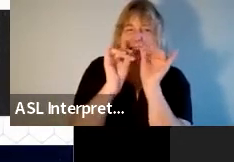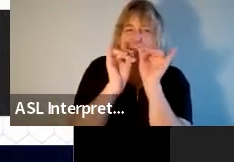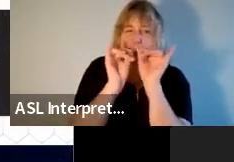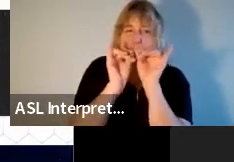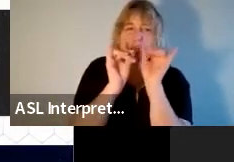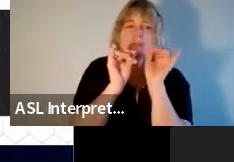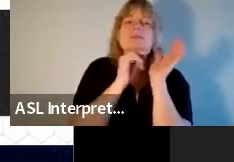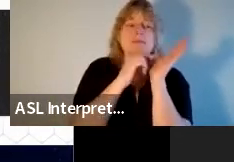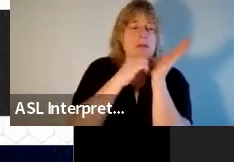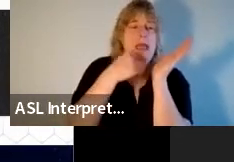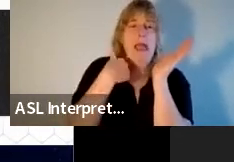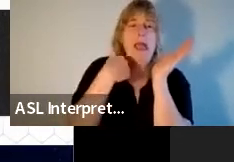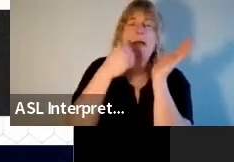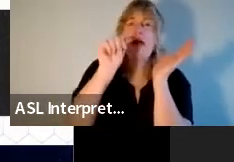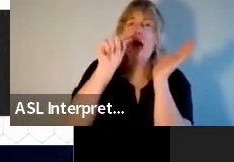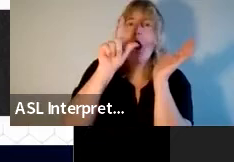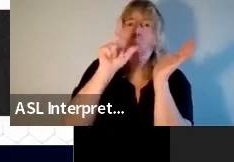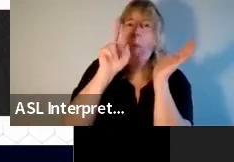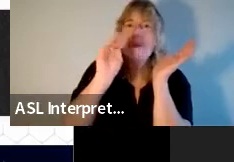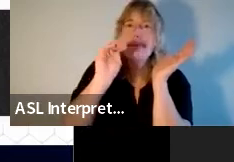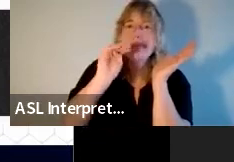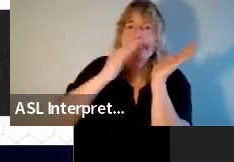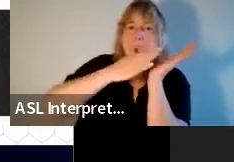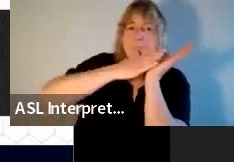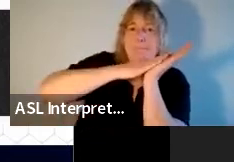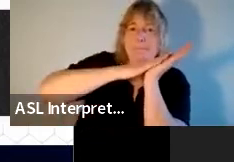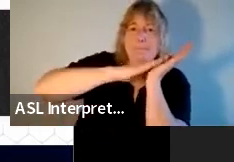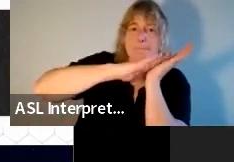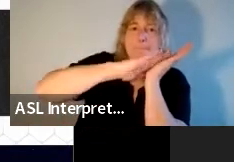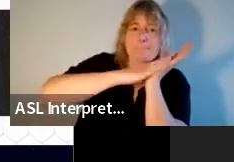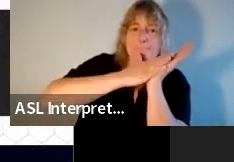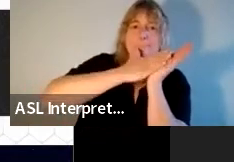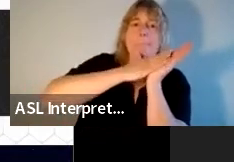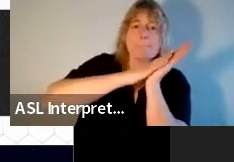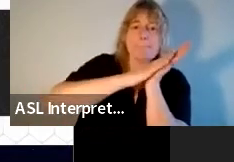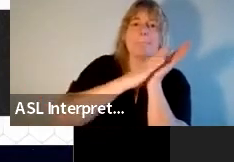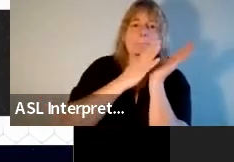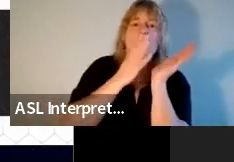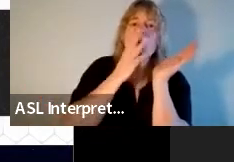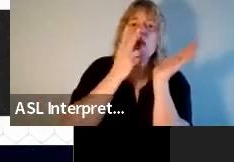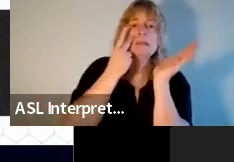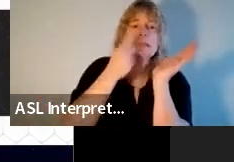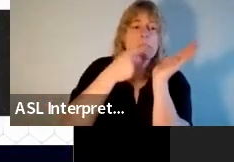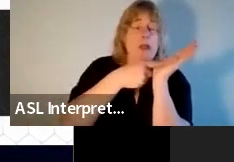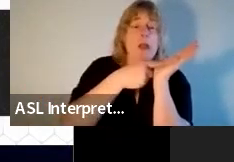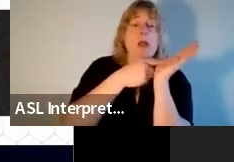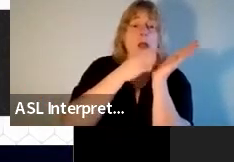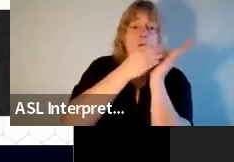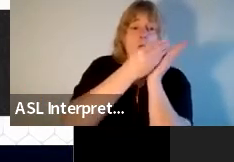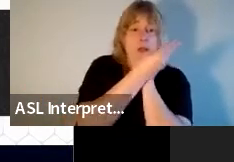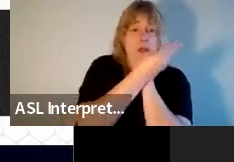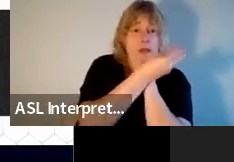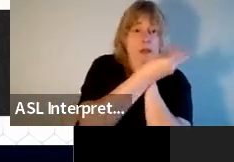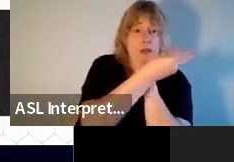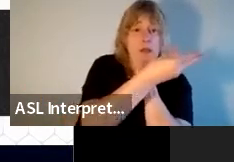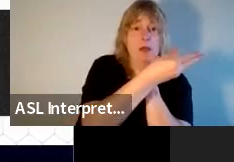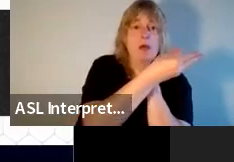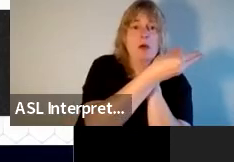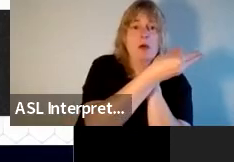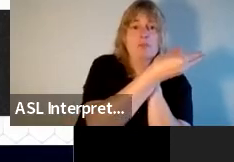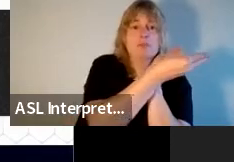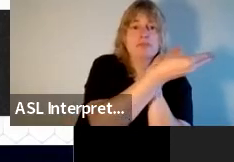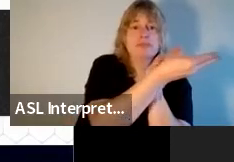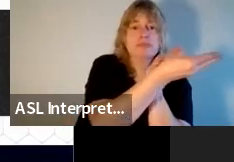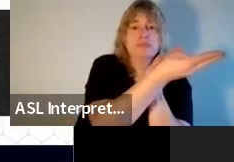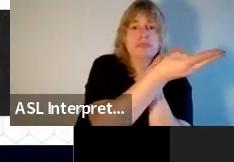coating. And you'll see in a while, they'll have to fully extend themselves and become tensioned. Here, one of the booms on